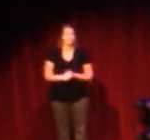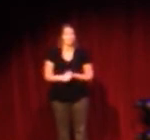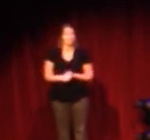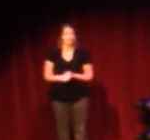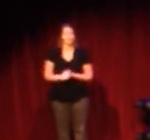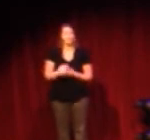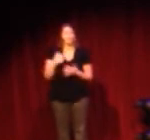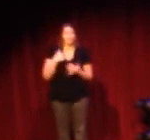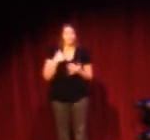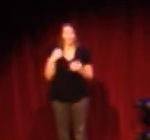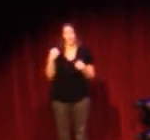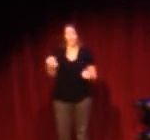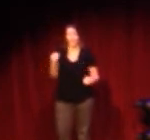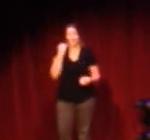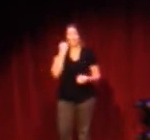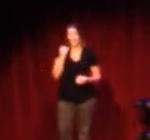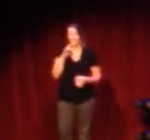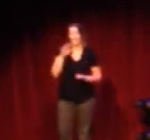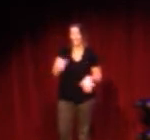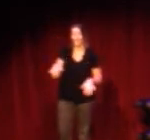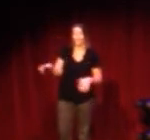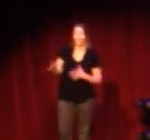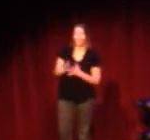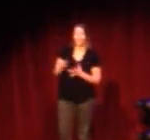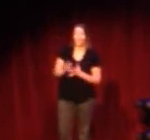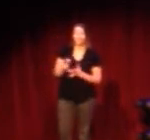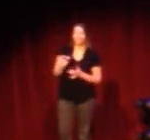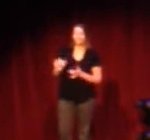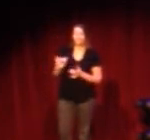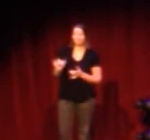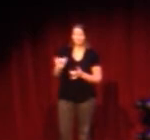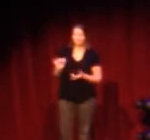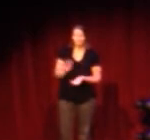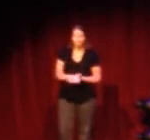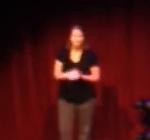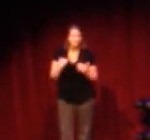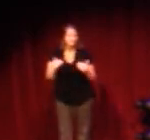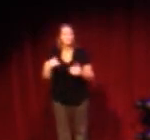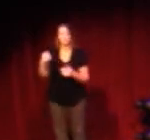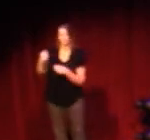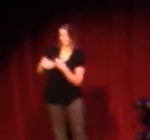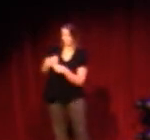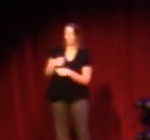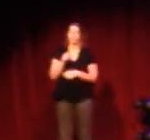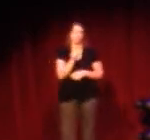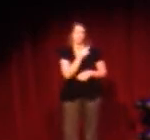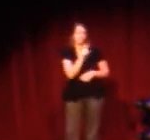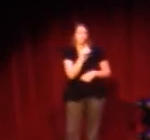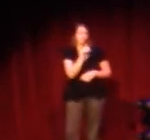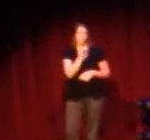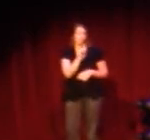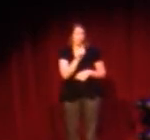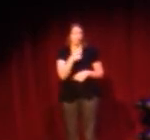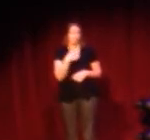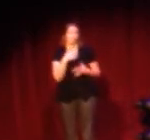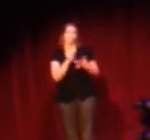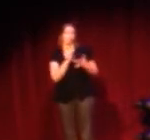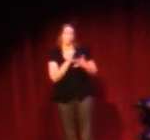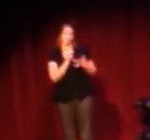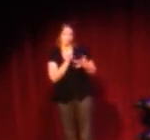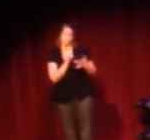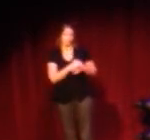I'm Kaylin and I'm a freshman! I had no idea! What's your name? What year are you? I'm Zoe Bob and I'm a freshman. What's up, Zoe